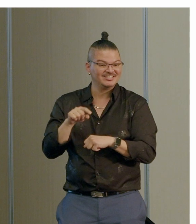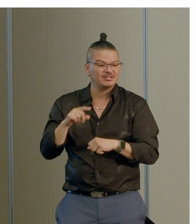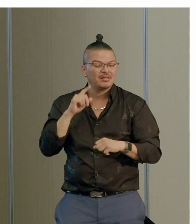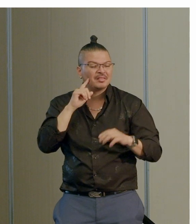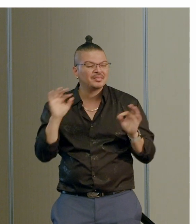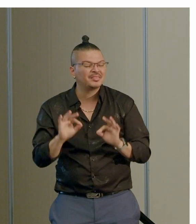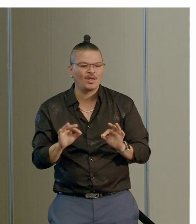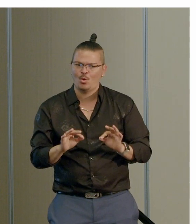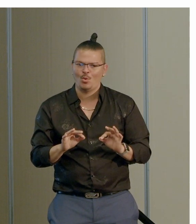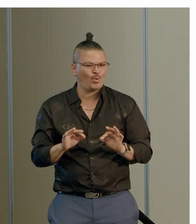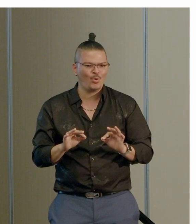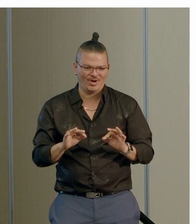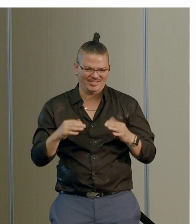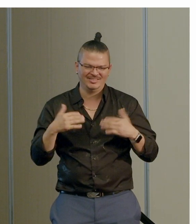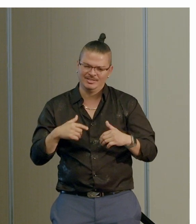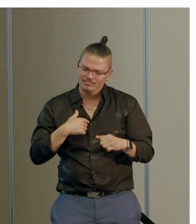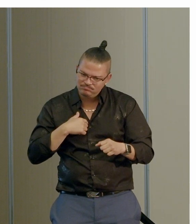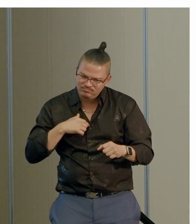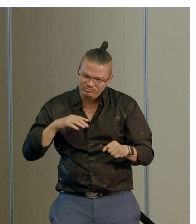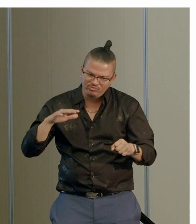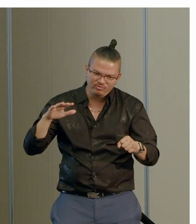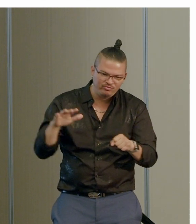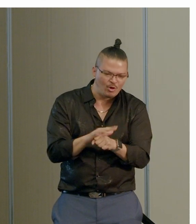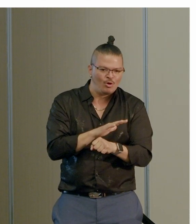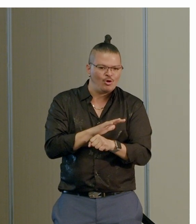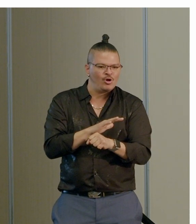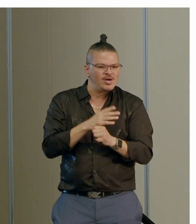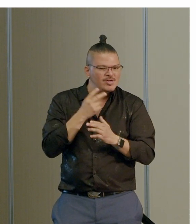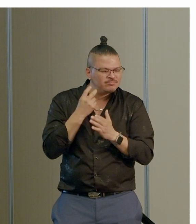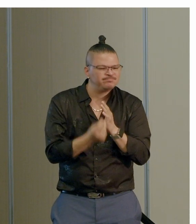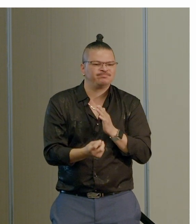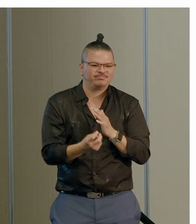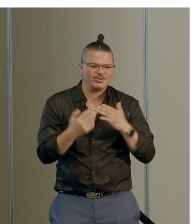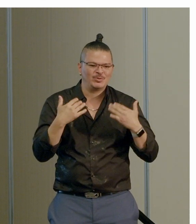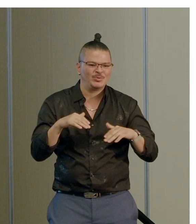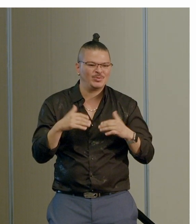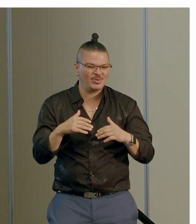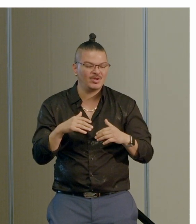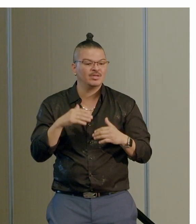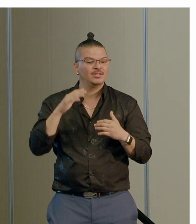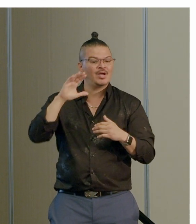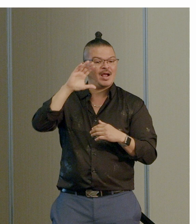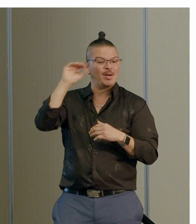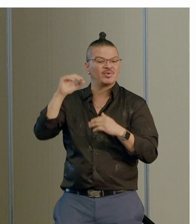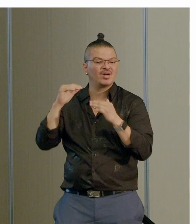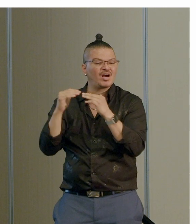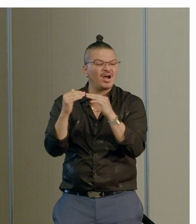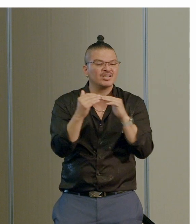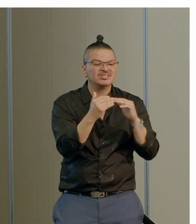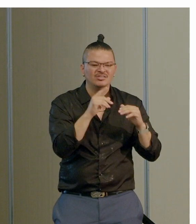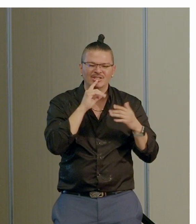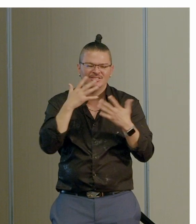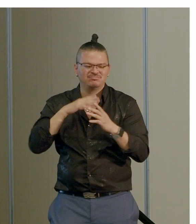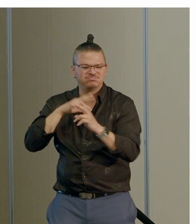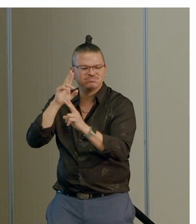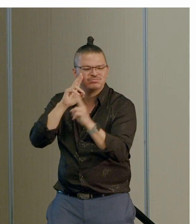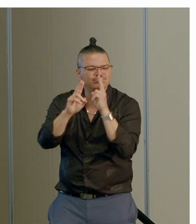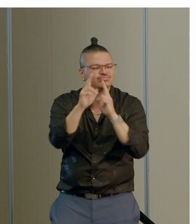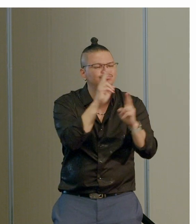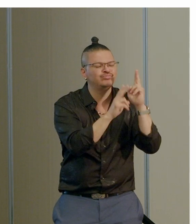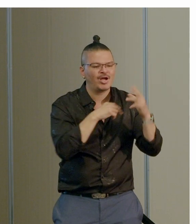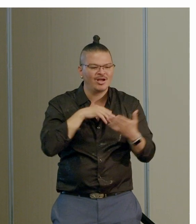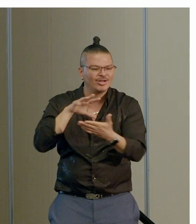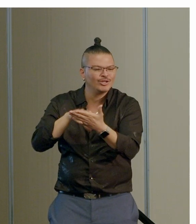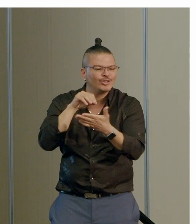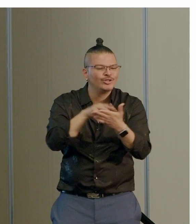have a lot of incredible colleagues. I've learned so much. I'm constantly learning. And I really am excited